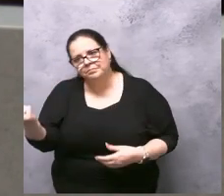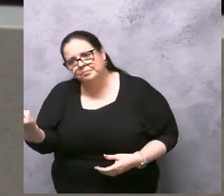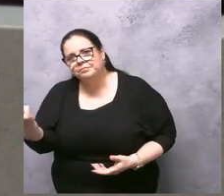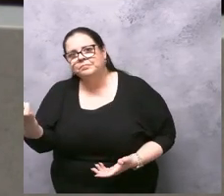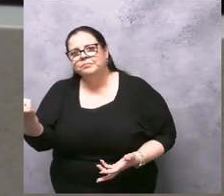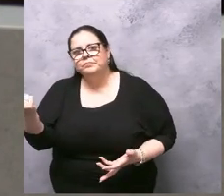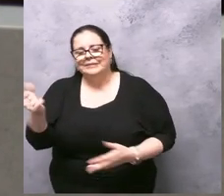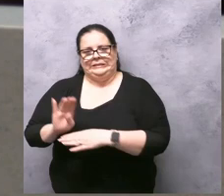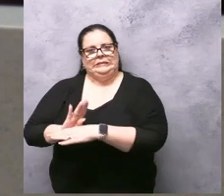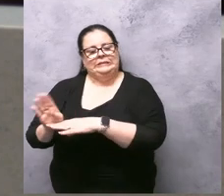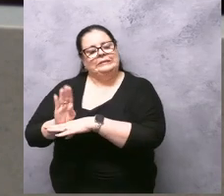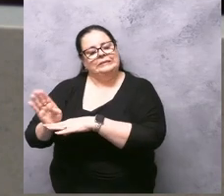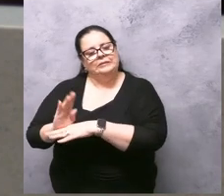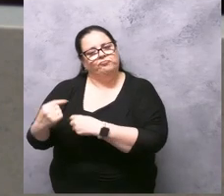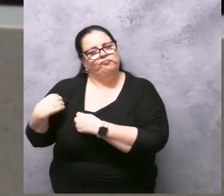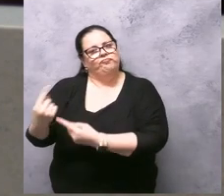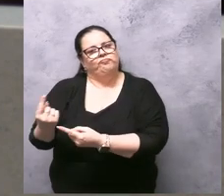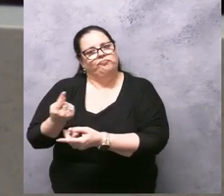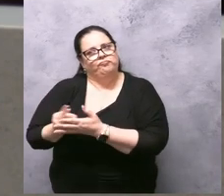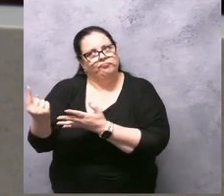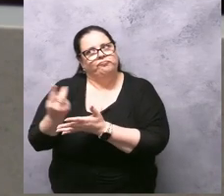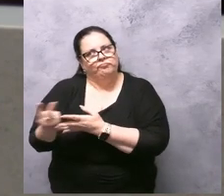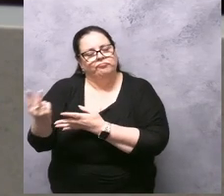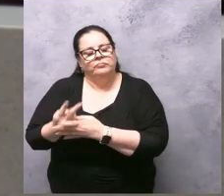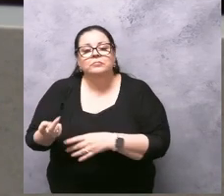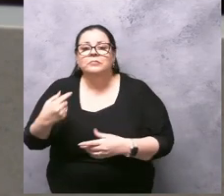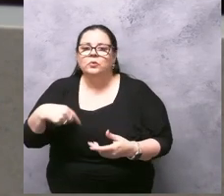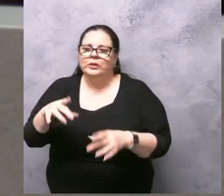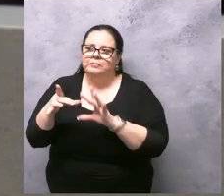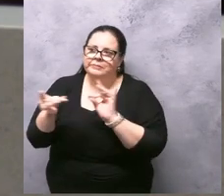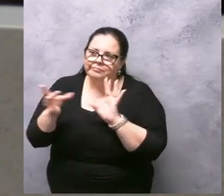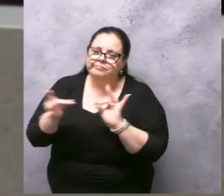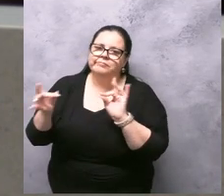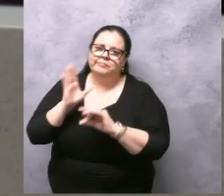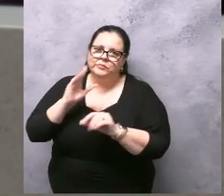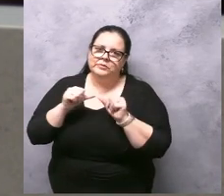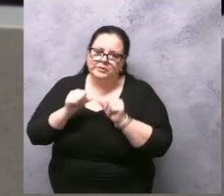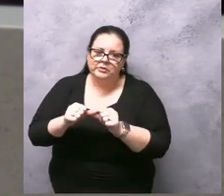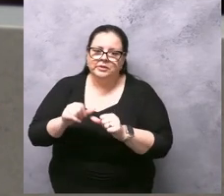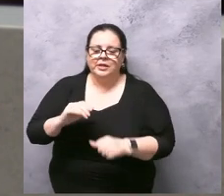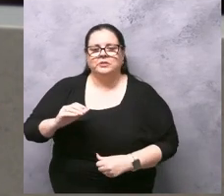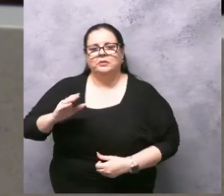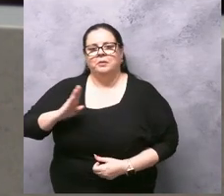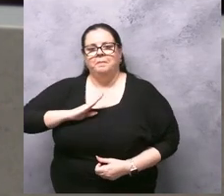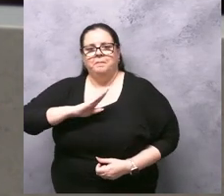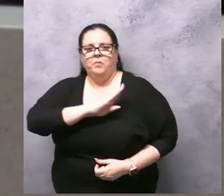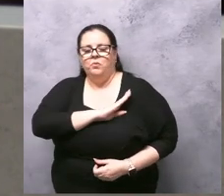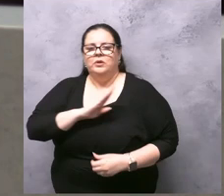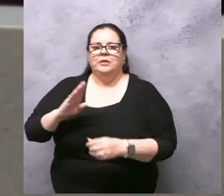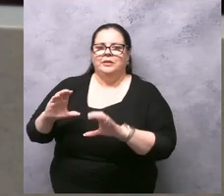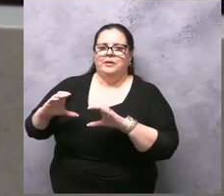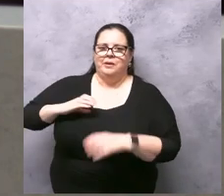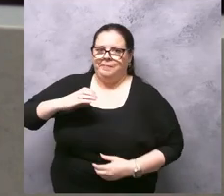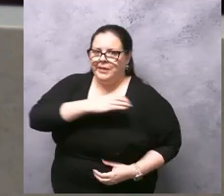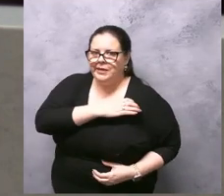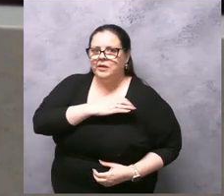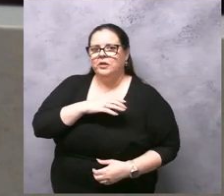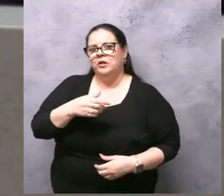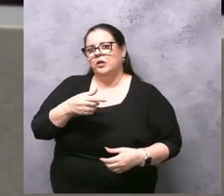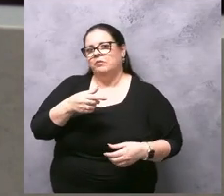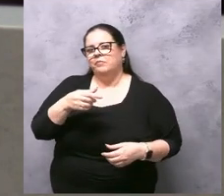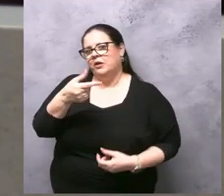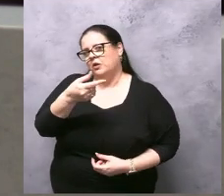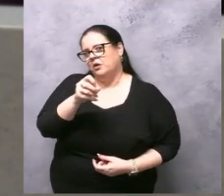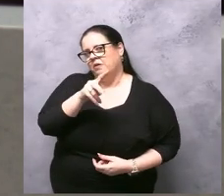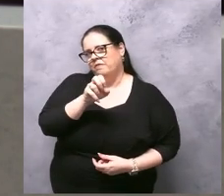kept us quite busy over the last several weeks as well. And we've talked about them. We'll continue to talk about them. It's the board committees, including the governance committee, the teacher ad hoc